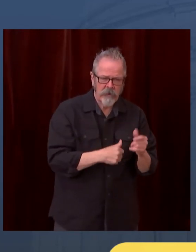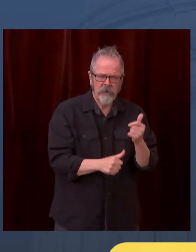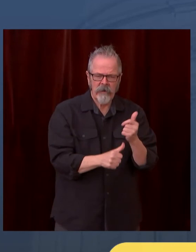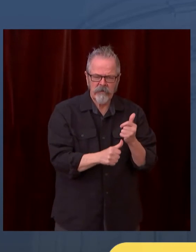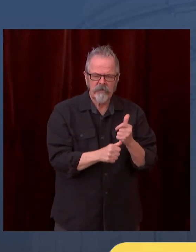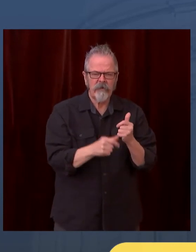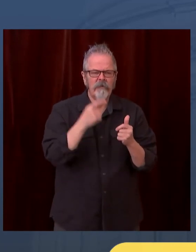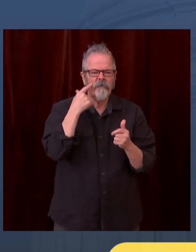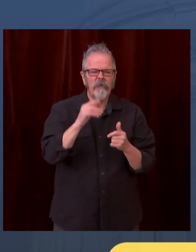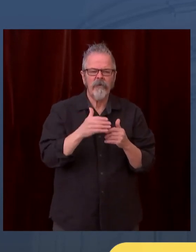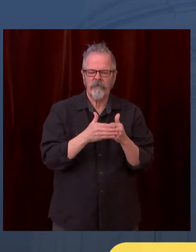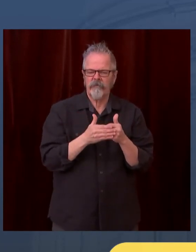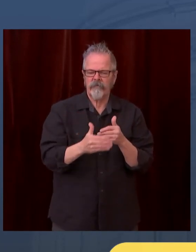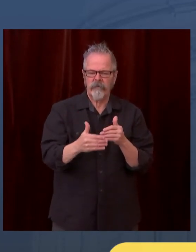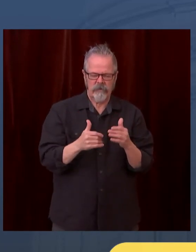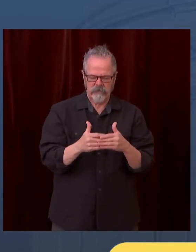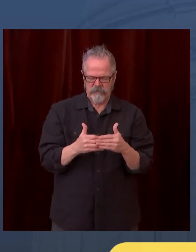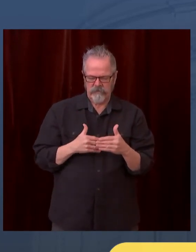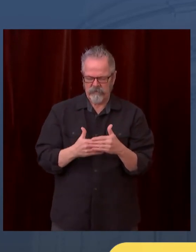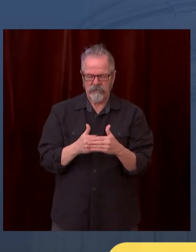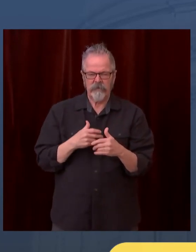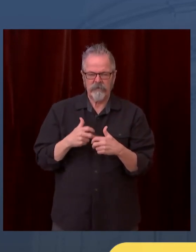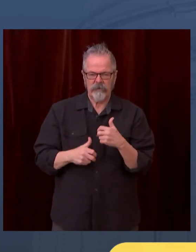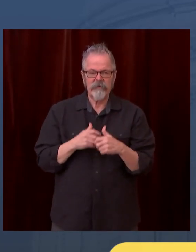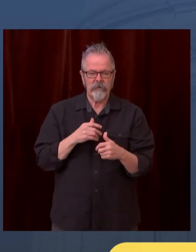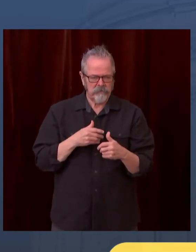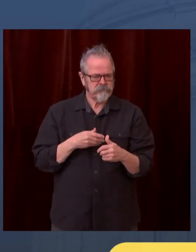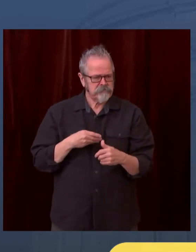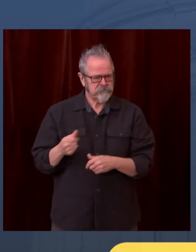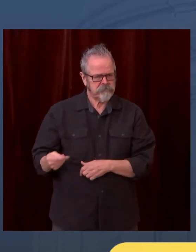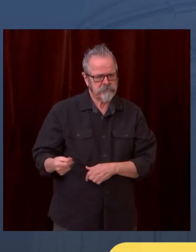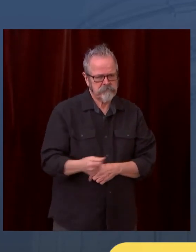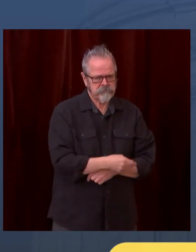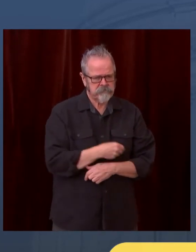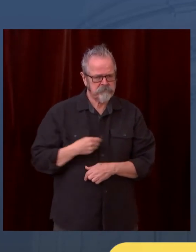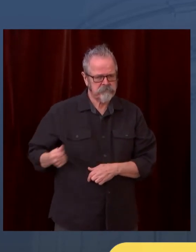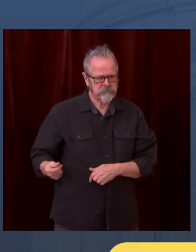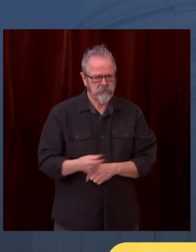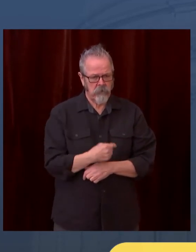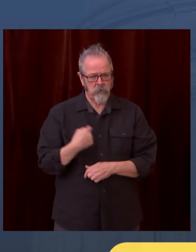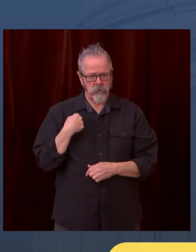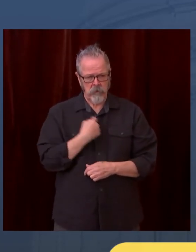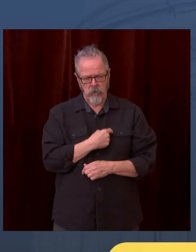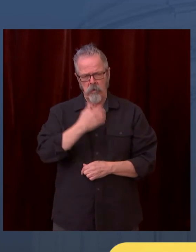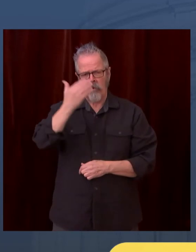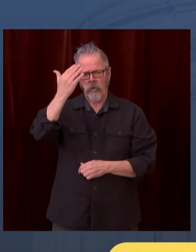last week was exactly for this reason, is that we'll have a gap in the federal money that we needed to plug.